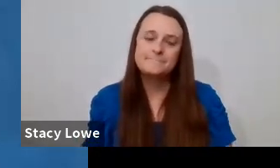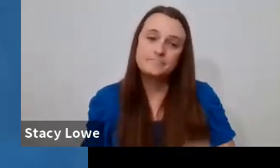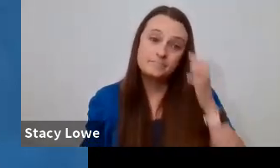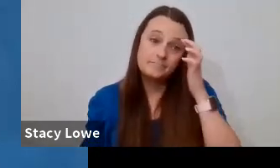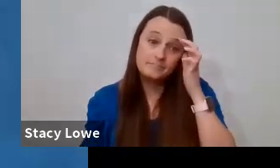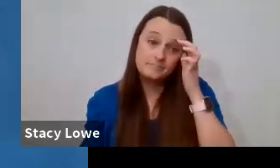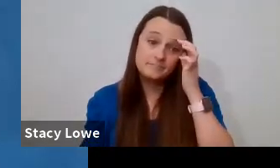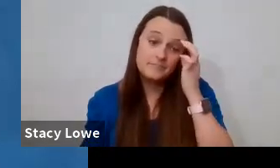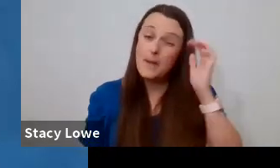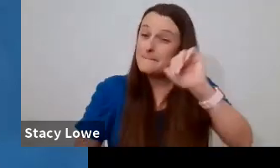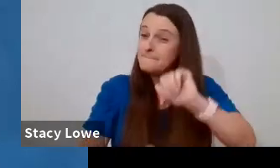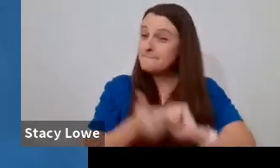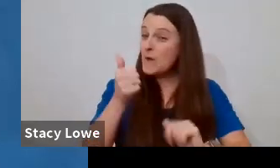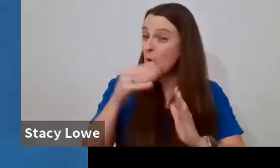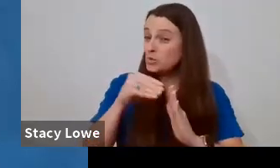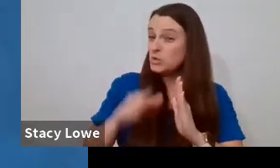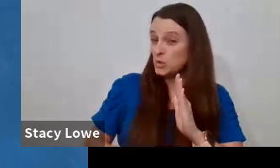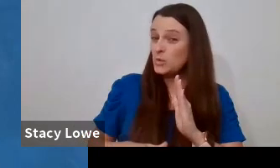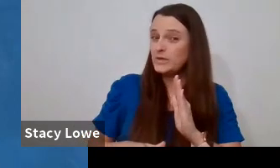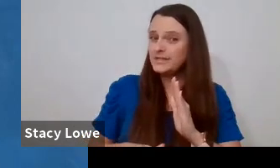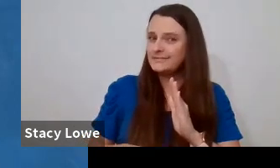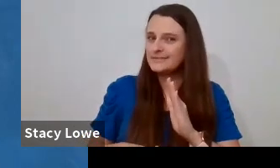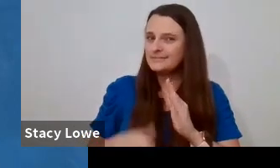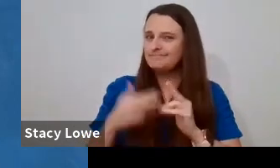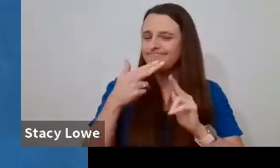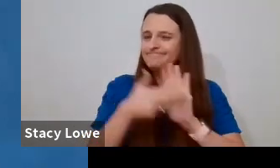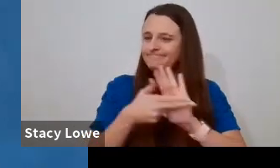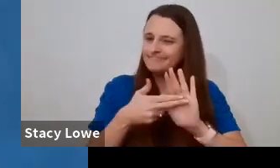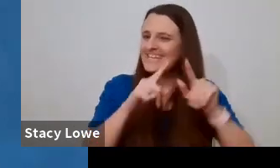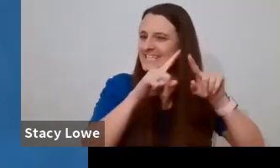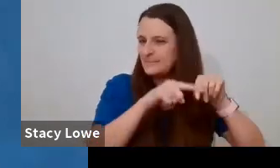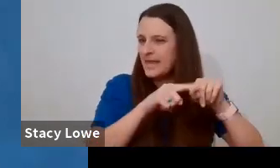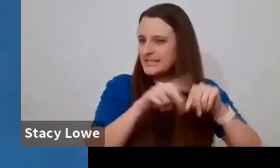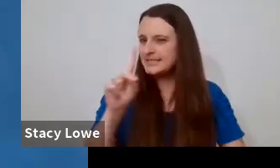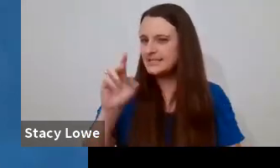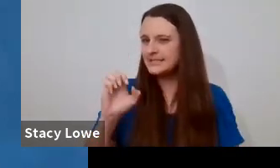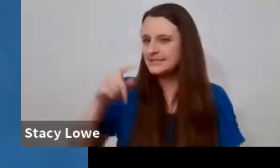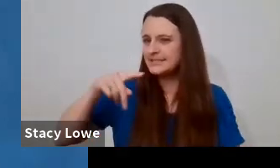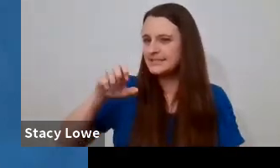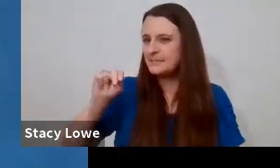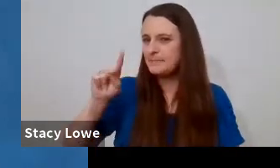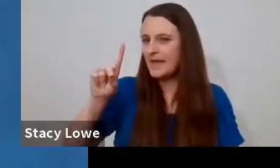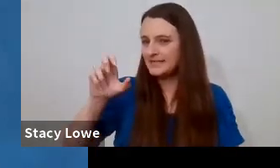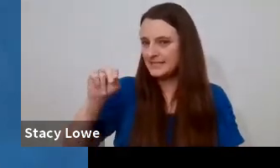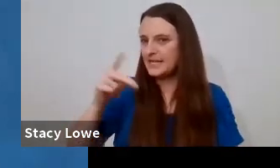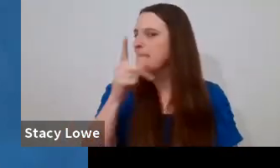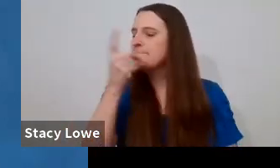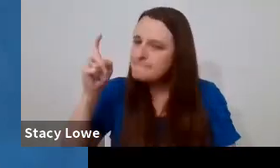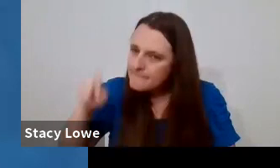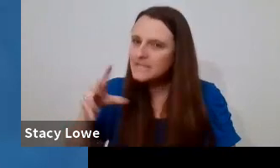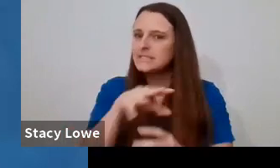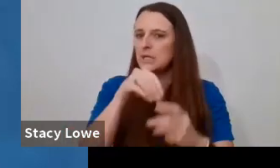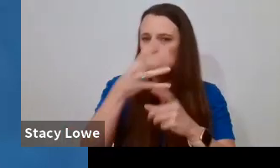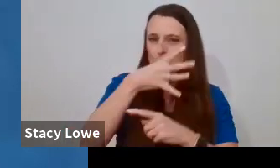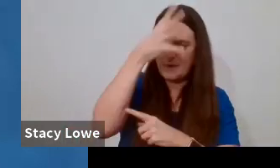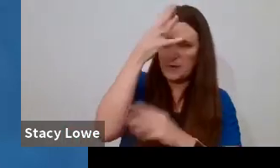While most students are considered dependent and are required to include parent information, if any